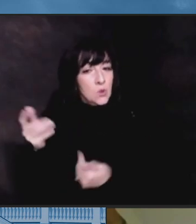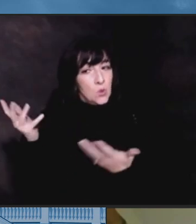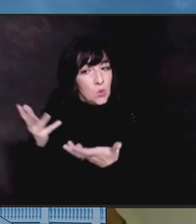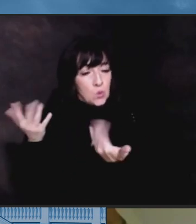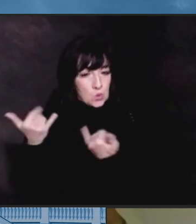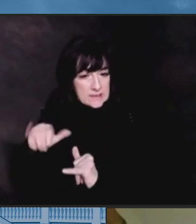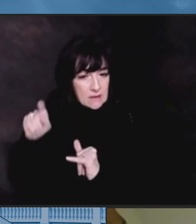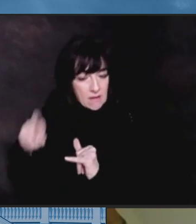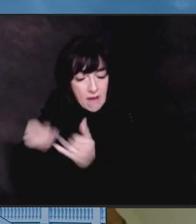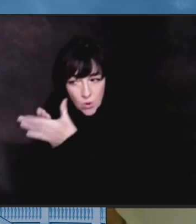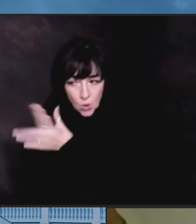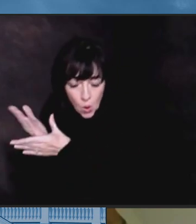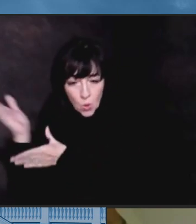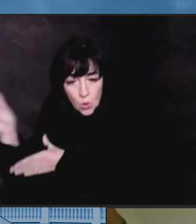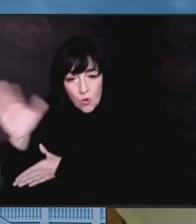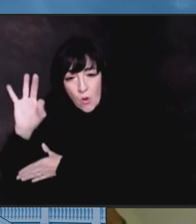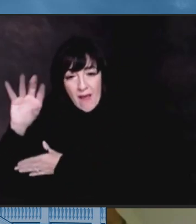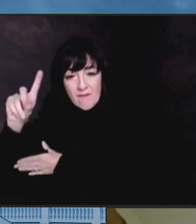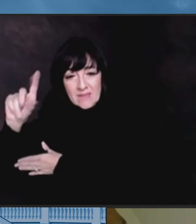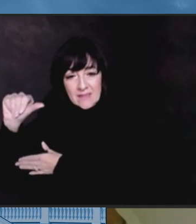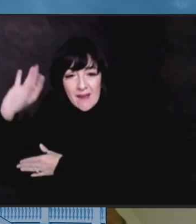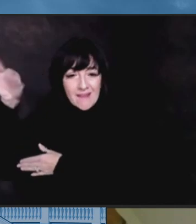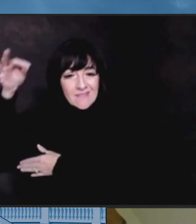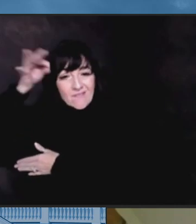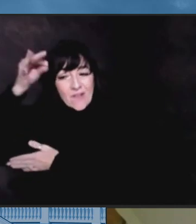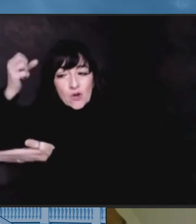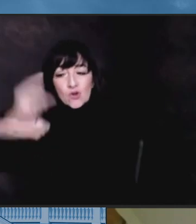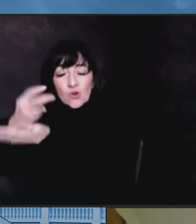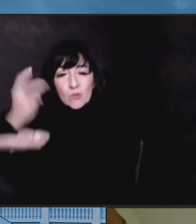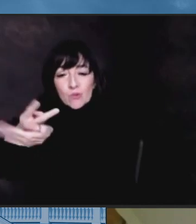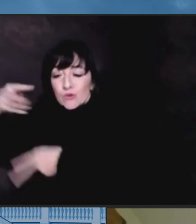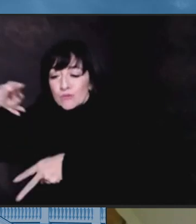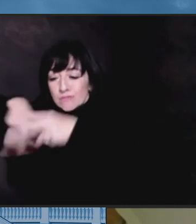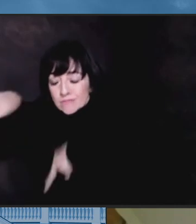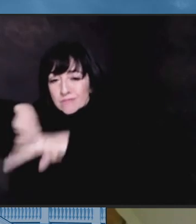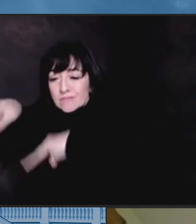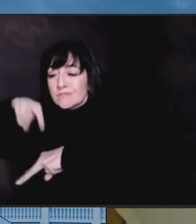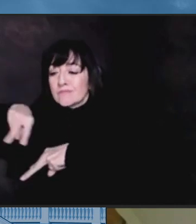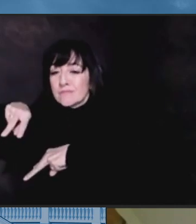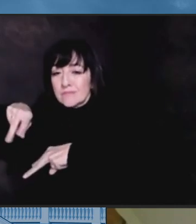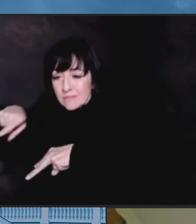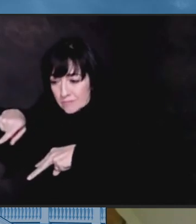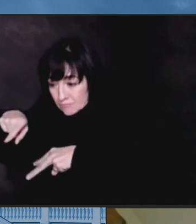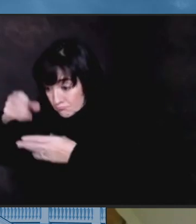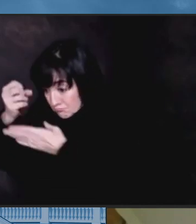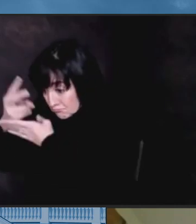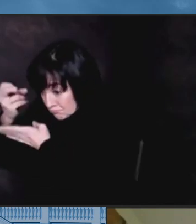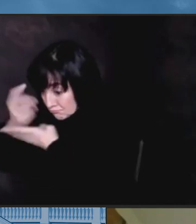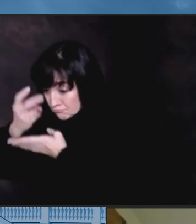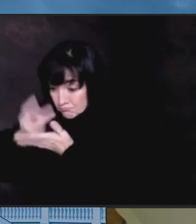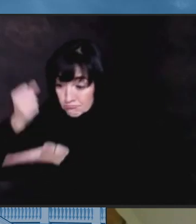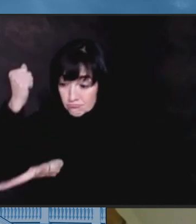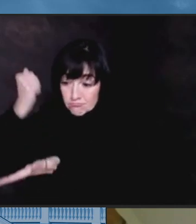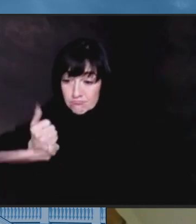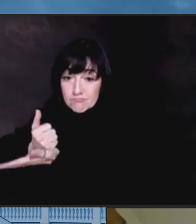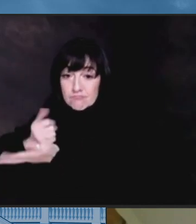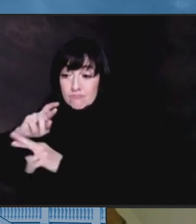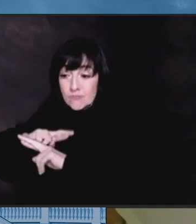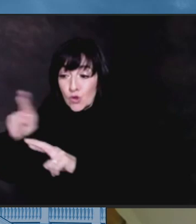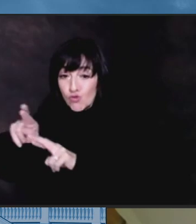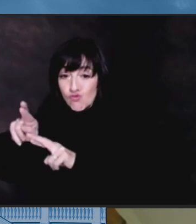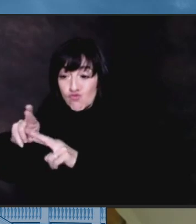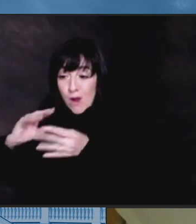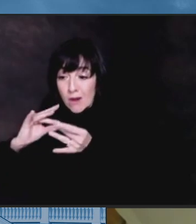approval process. And we'll be expecting, right now we're hearing 8,300 doses of the Moderna